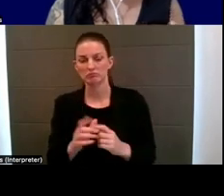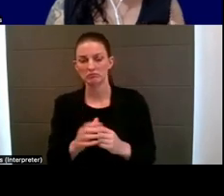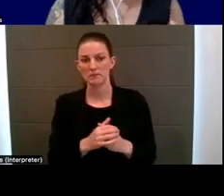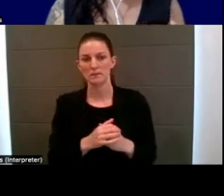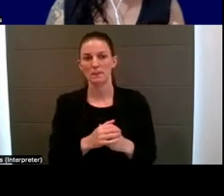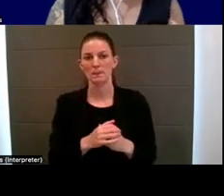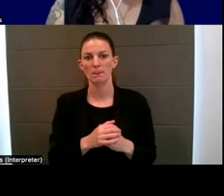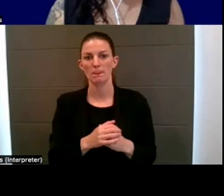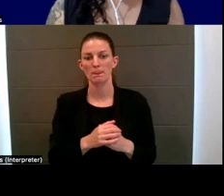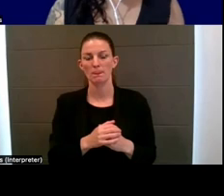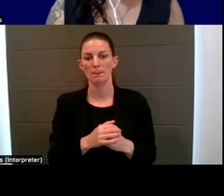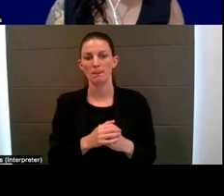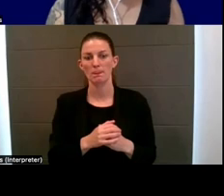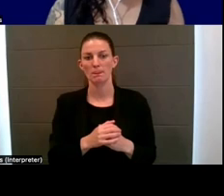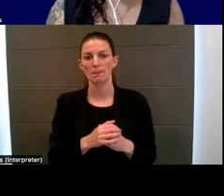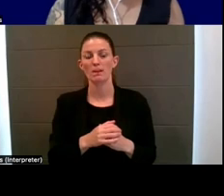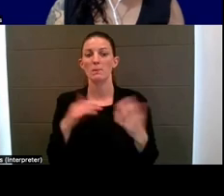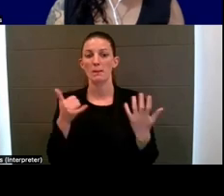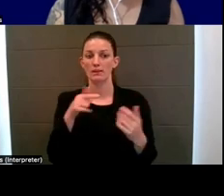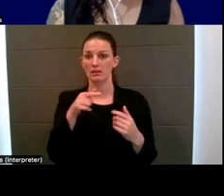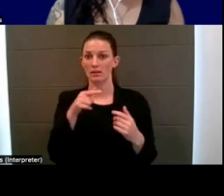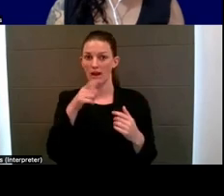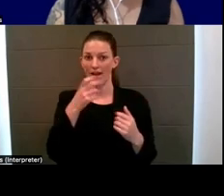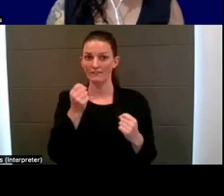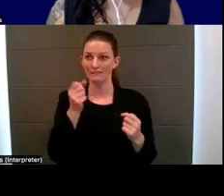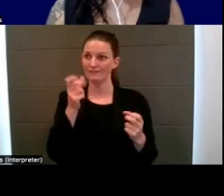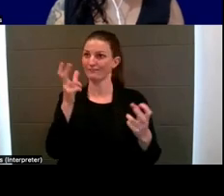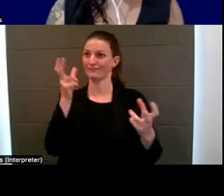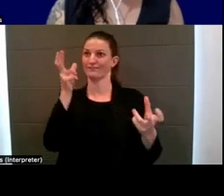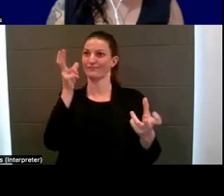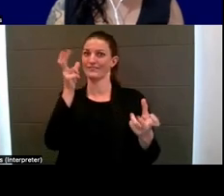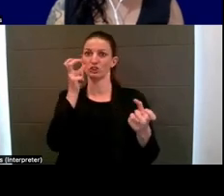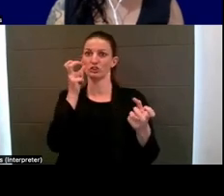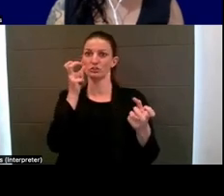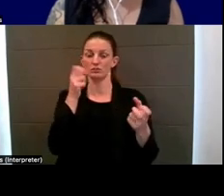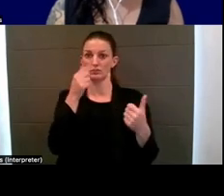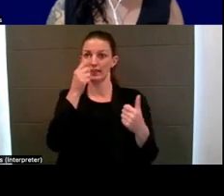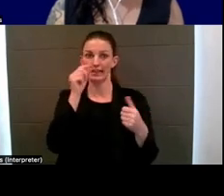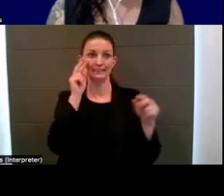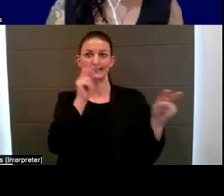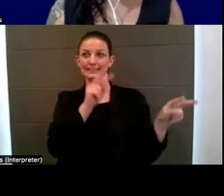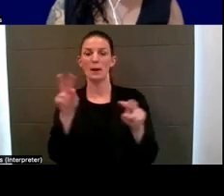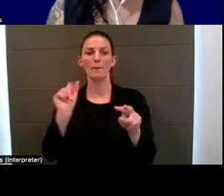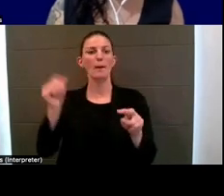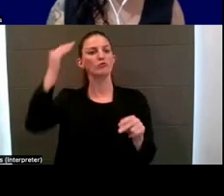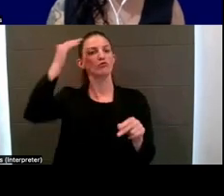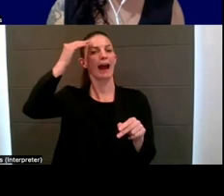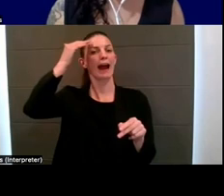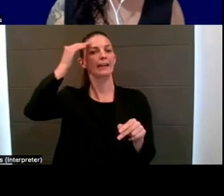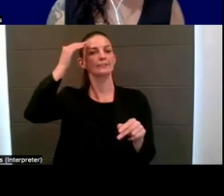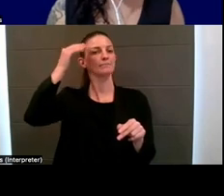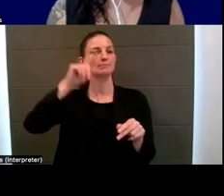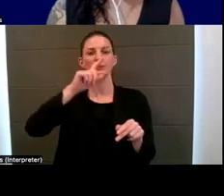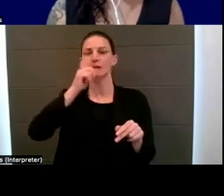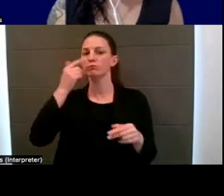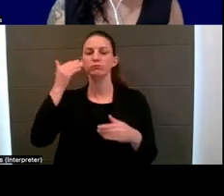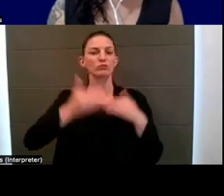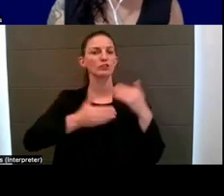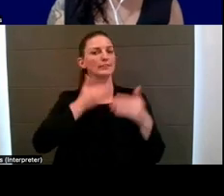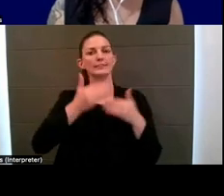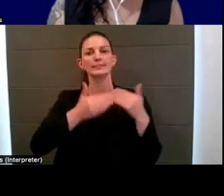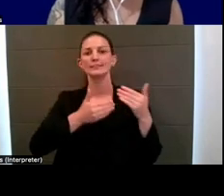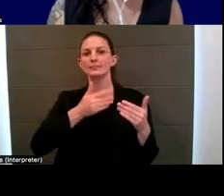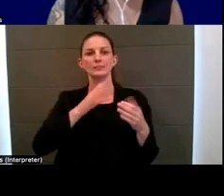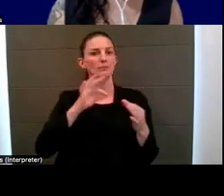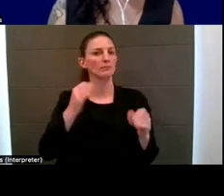vision, but their brain isn't able to process or translate the images to make sense to them, such as in cortical